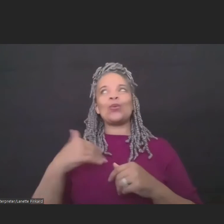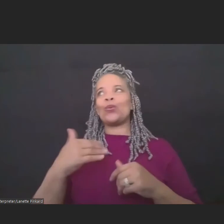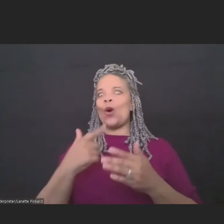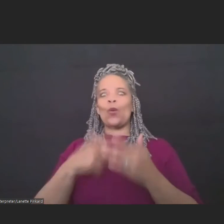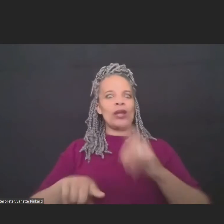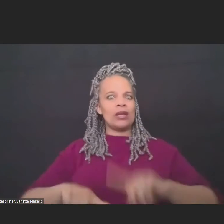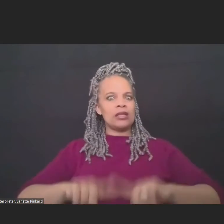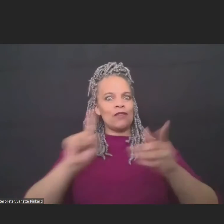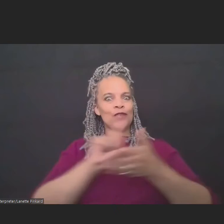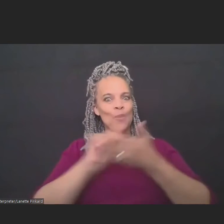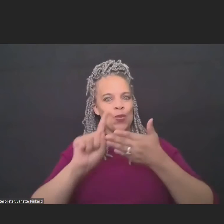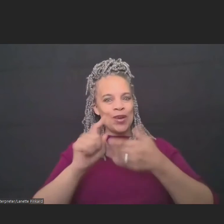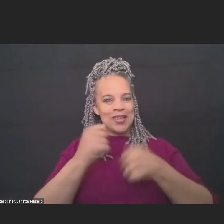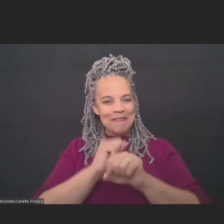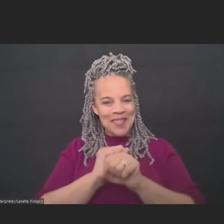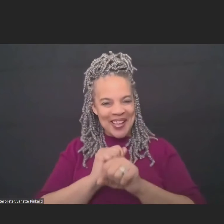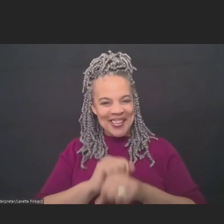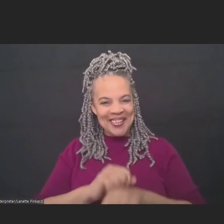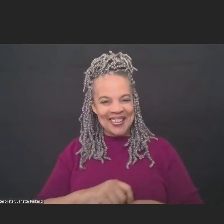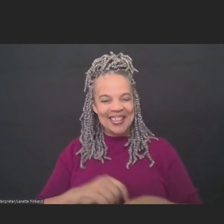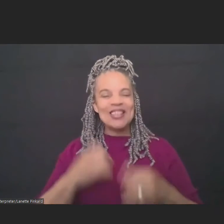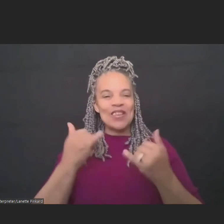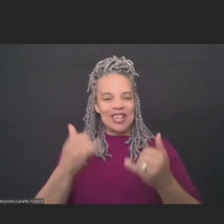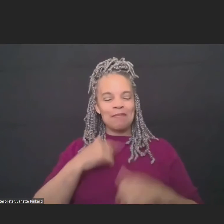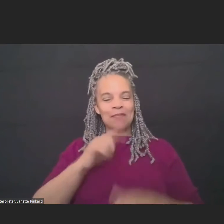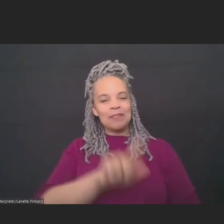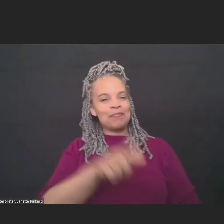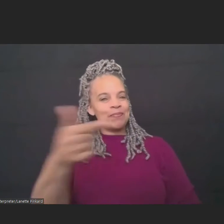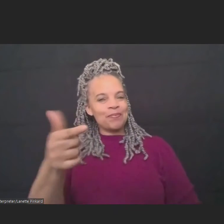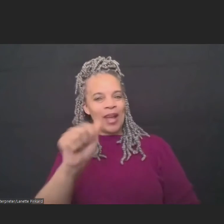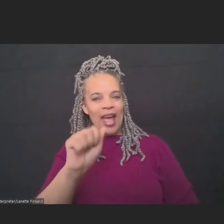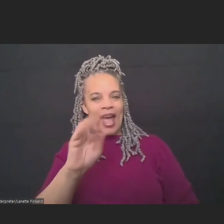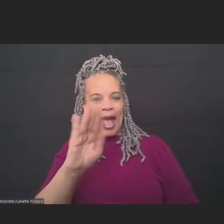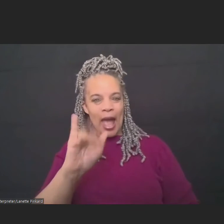makes. With that, I'll hand it back to Abby and Mark.